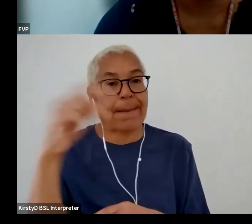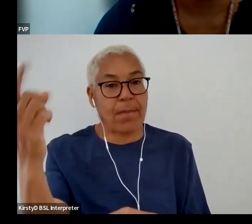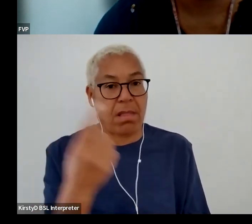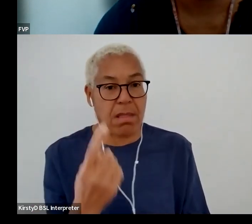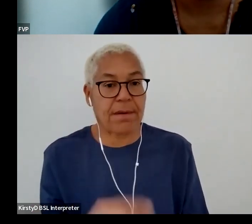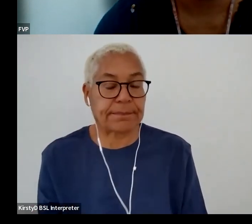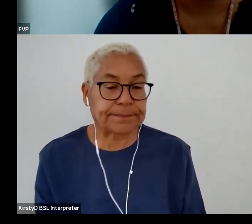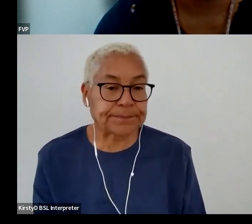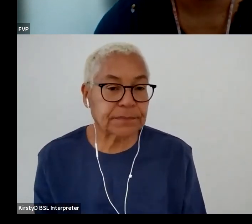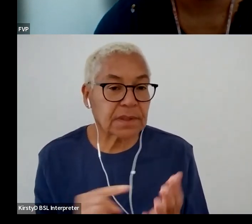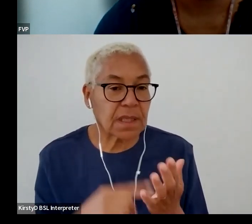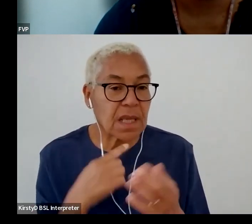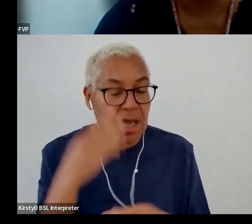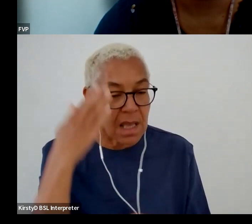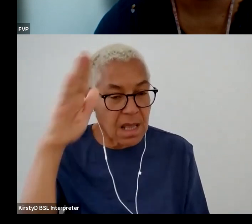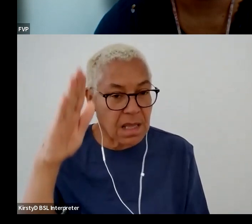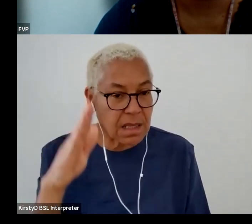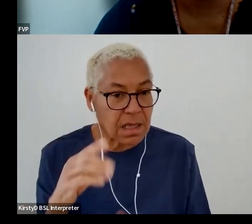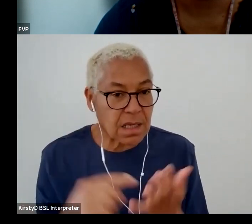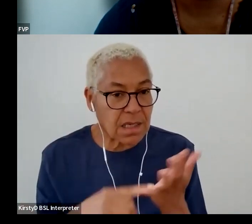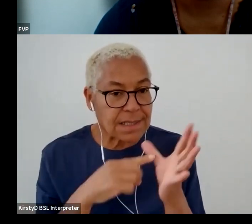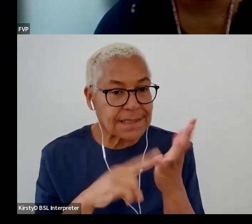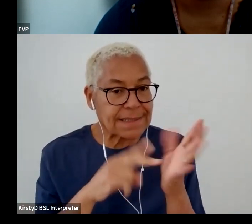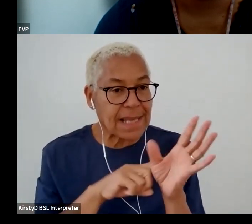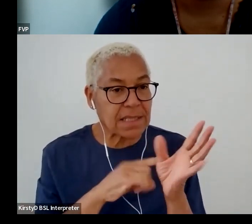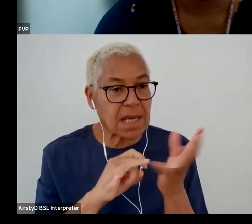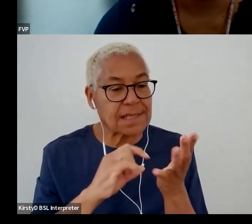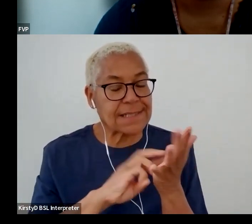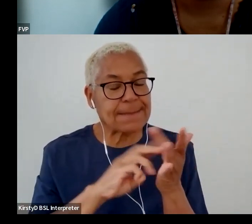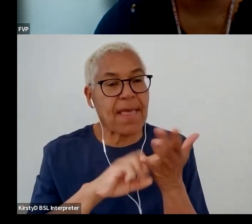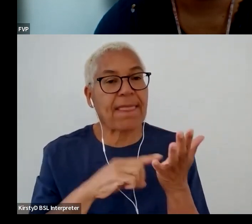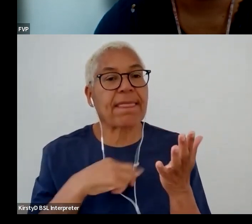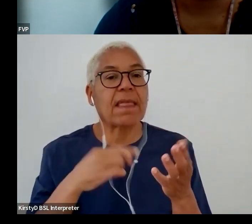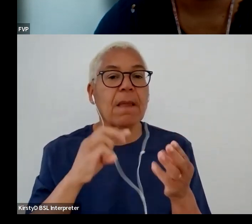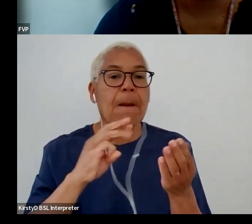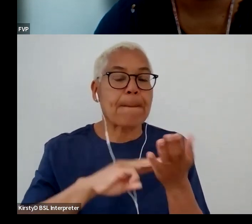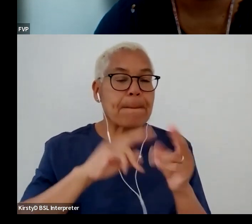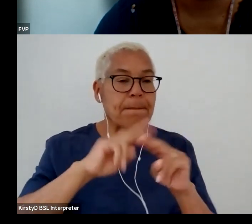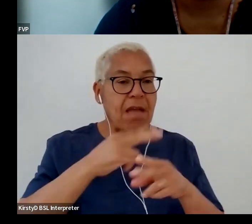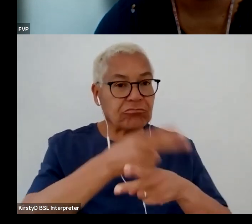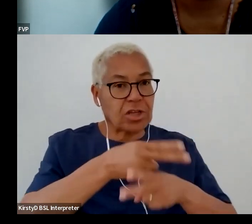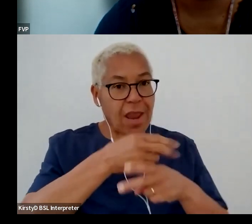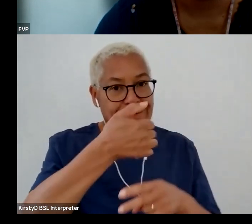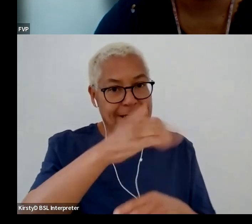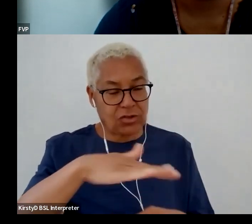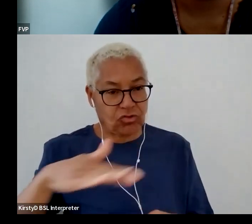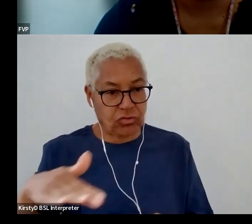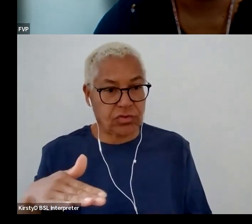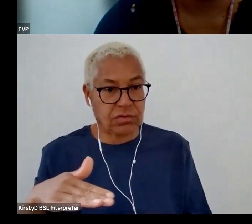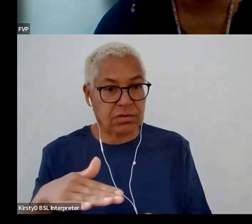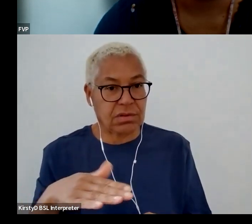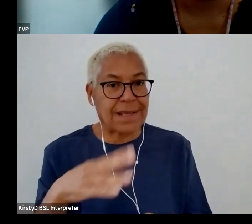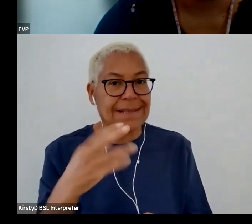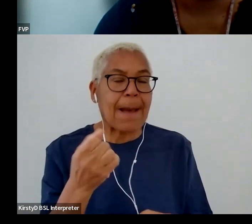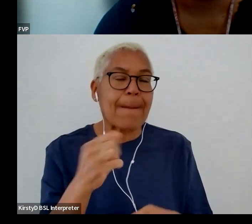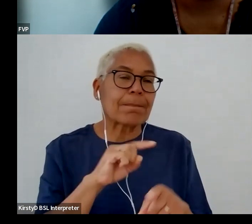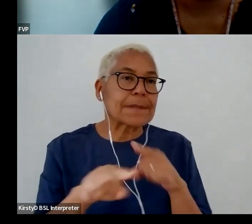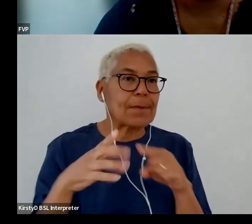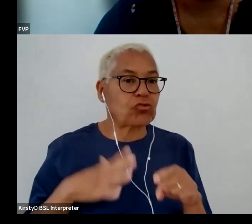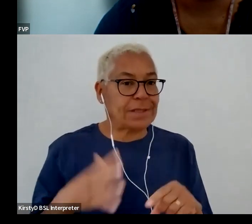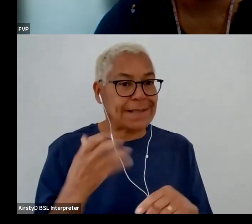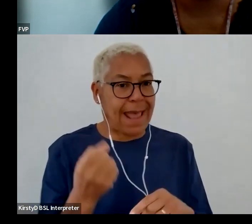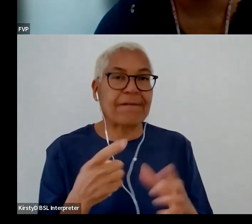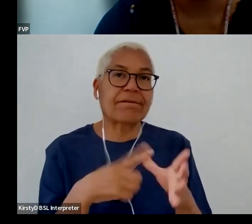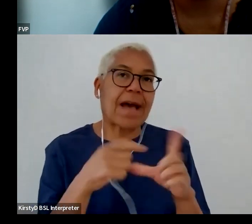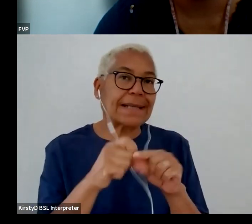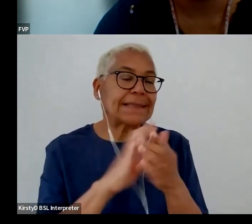I'm Tanya Smith. I'm a carer of 6 children. I've got some with special needs, ADHD